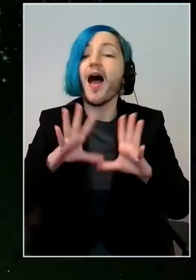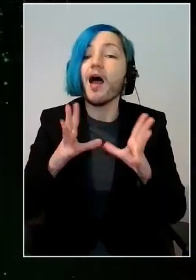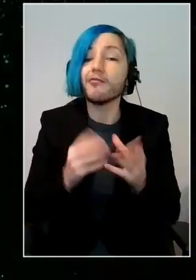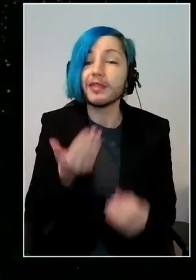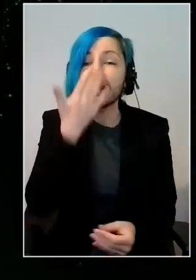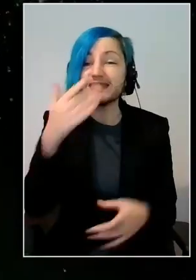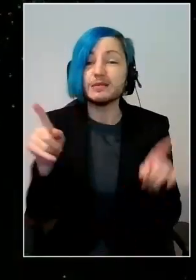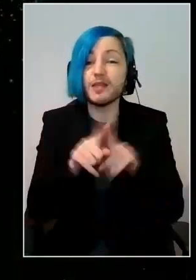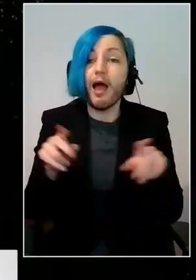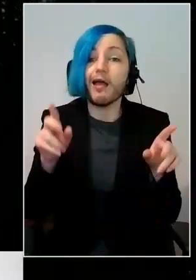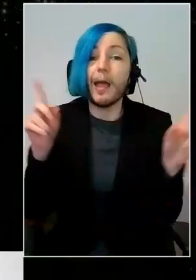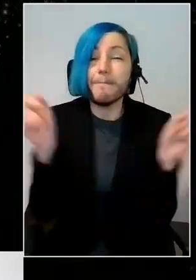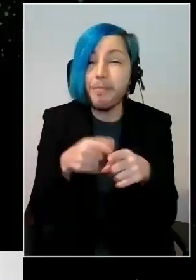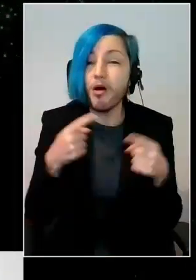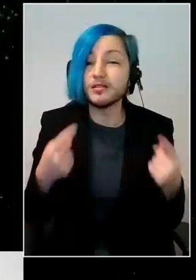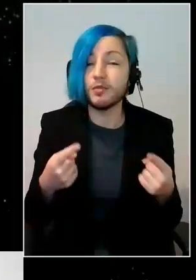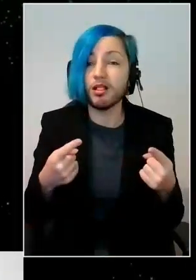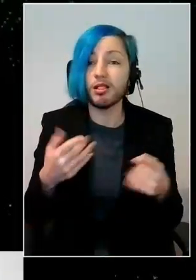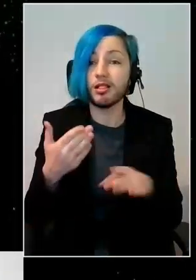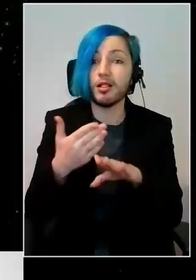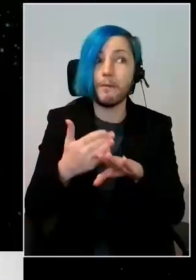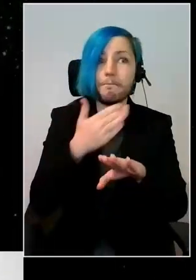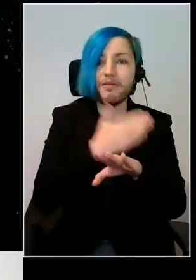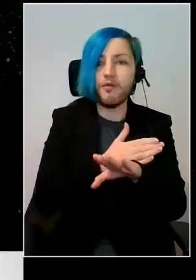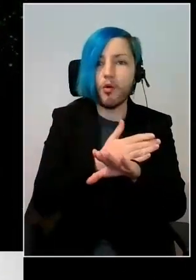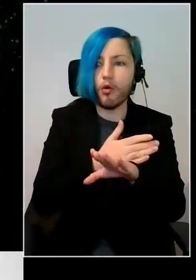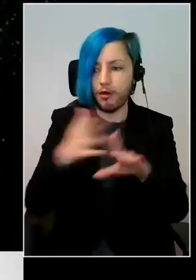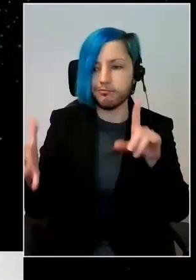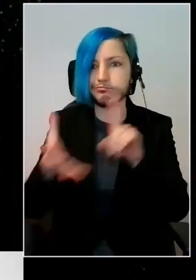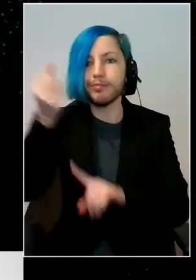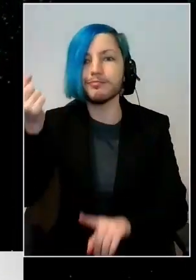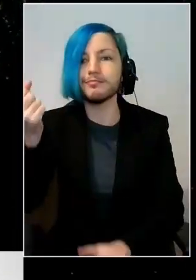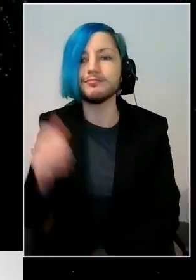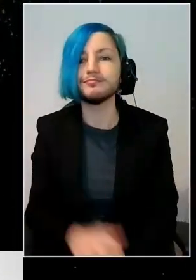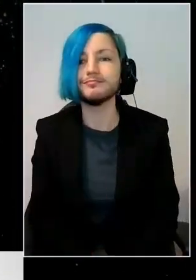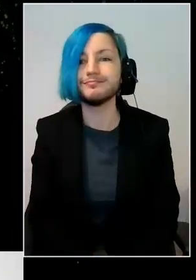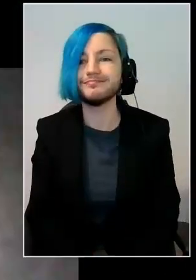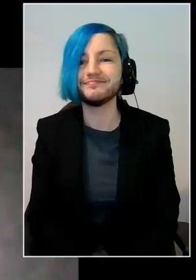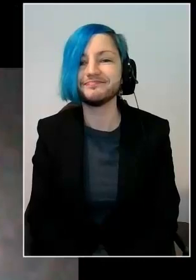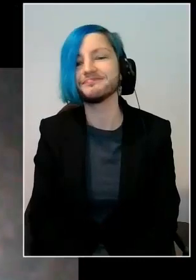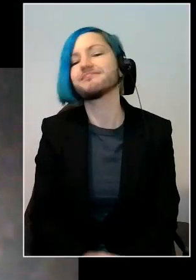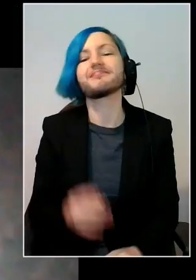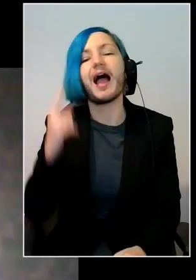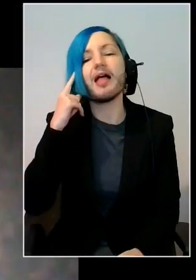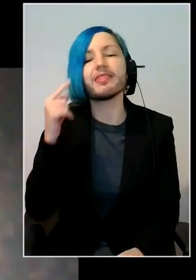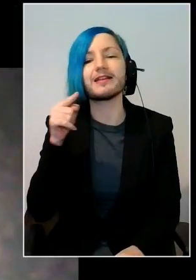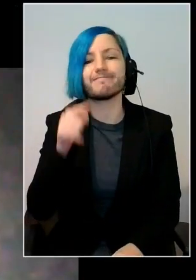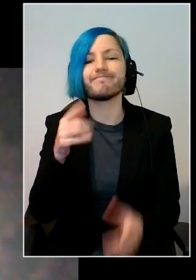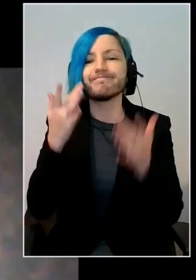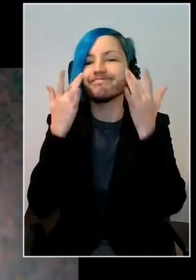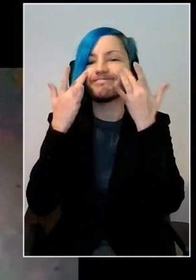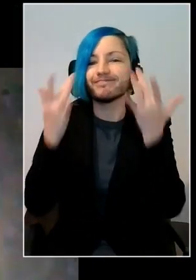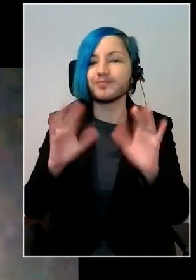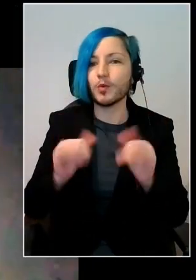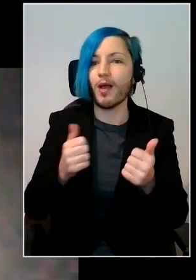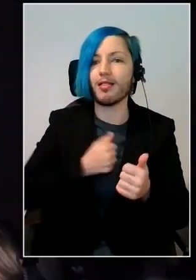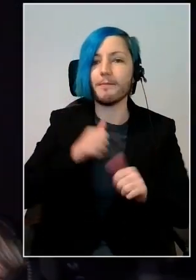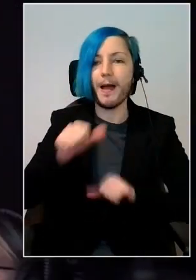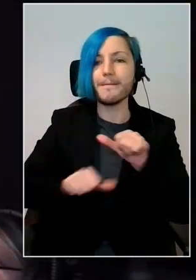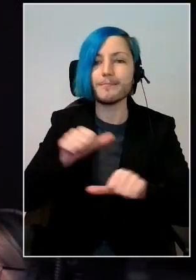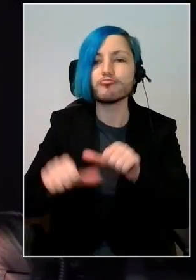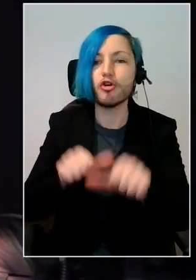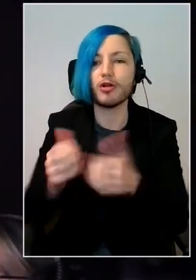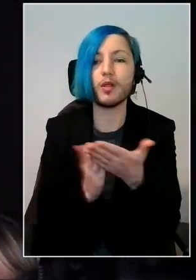done. And so I think this kind of reflects really well the progress that I've made on my